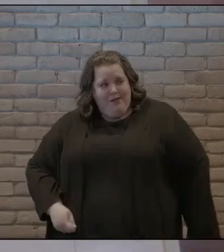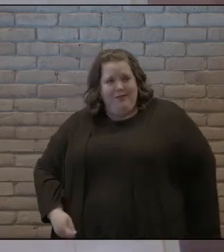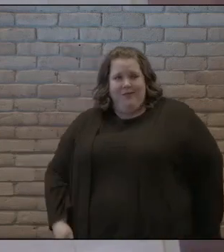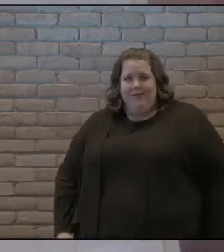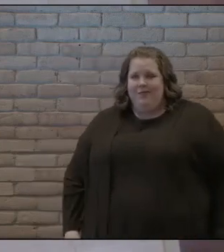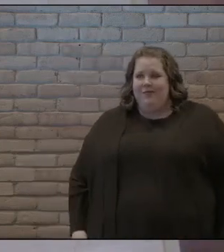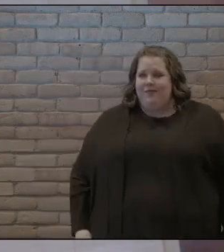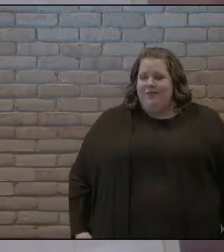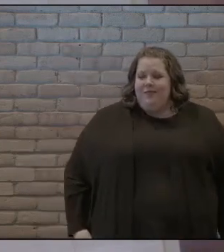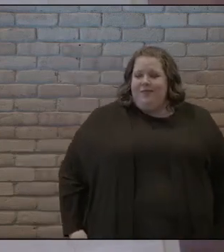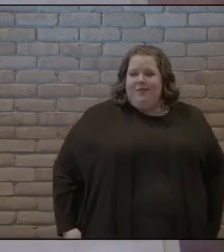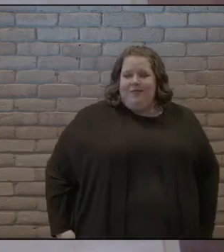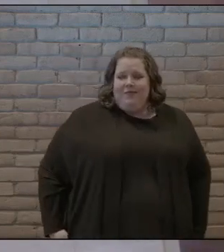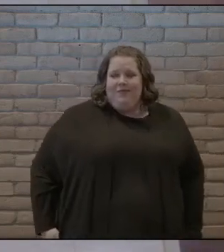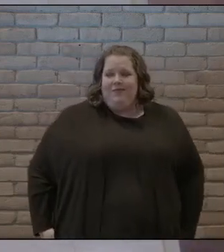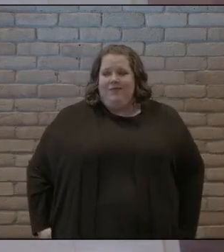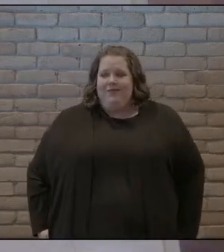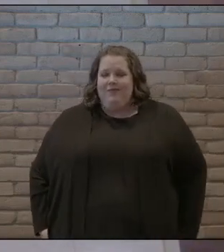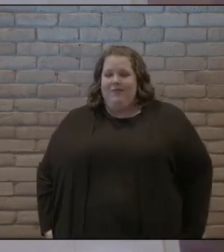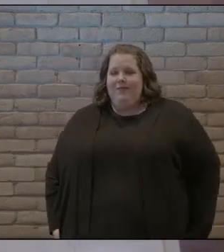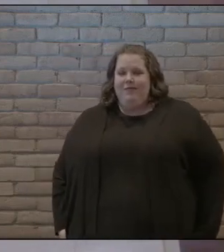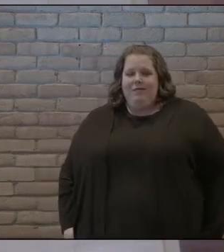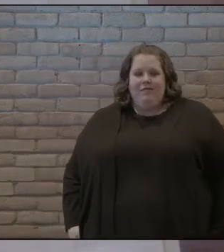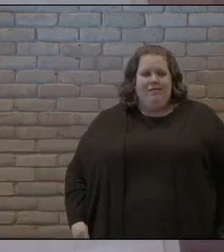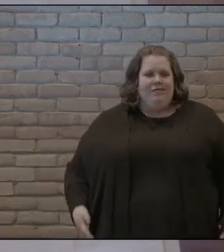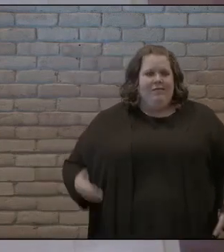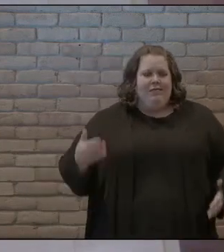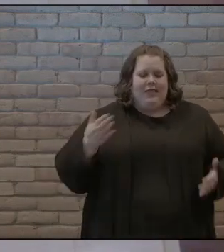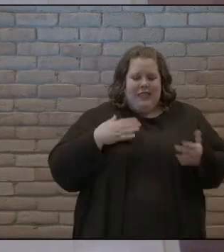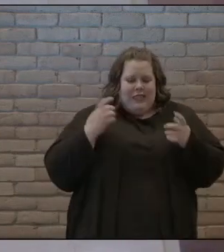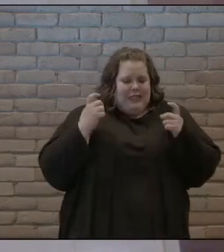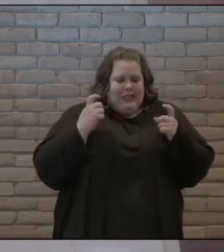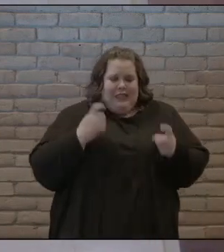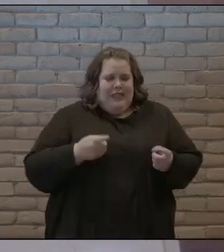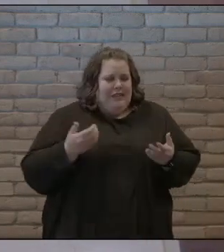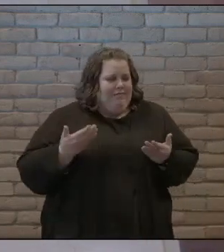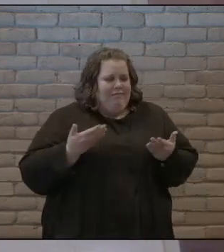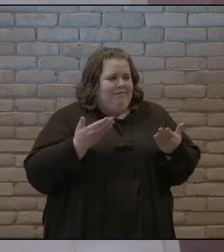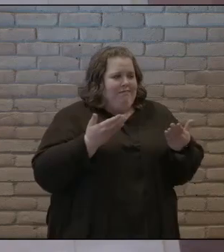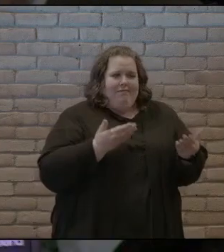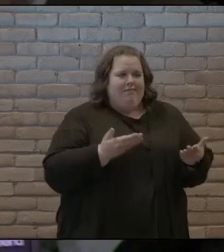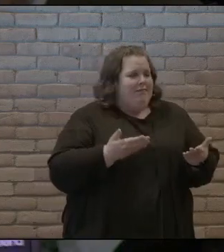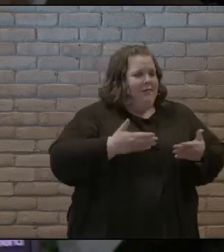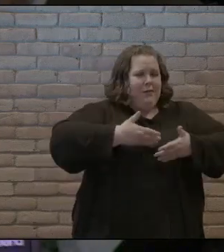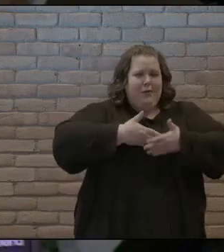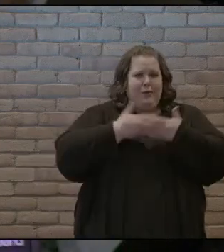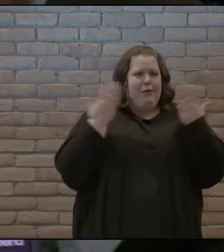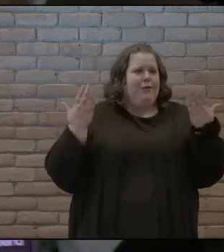I have no